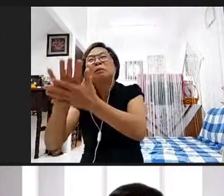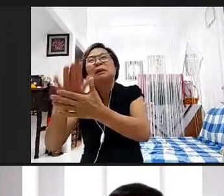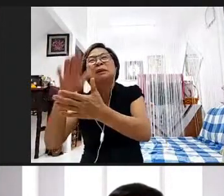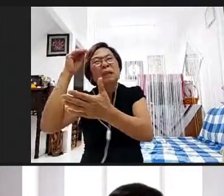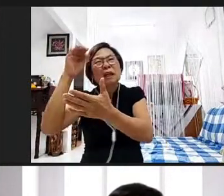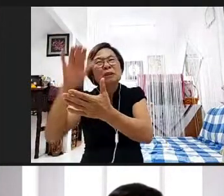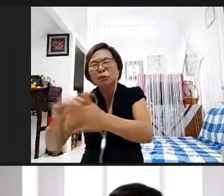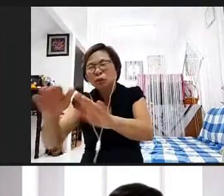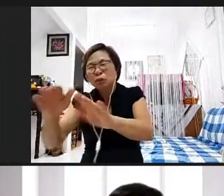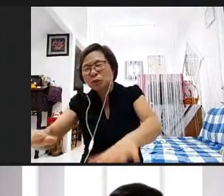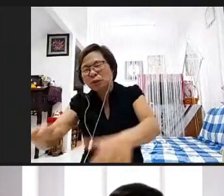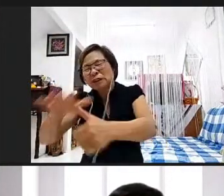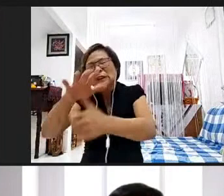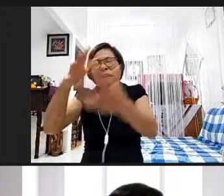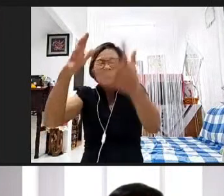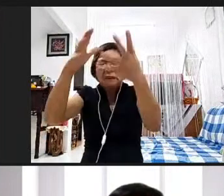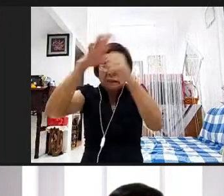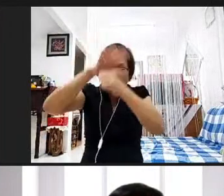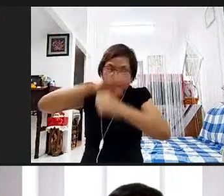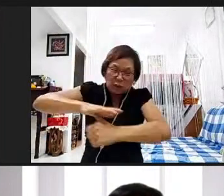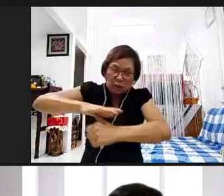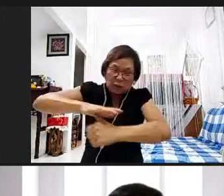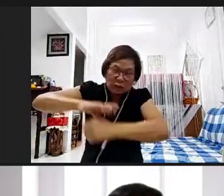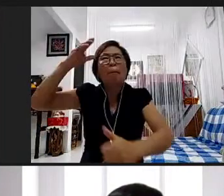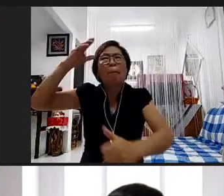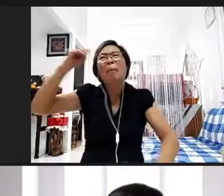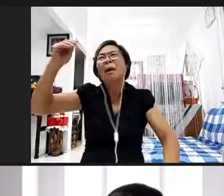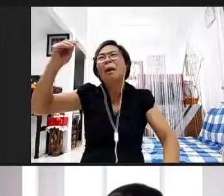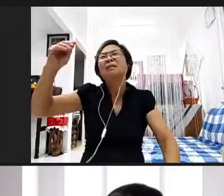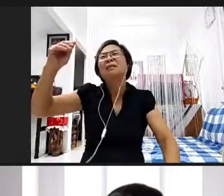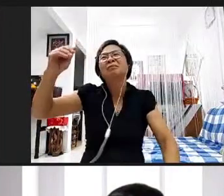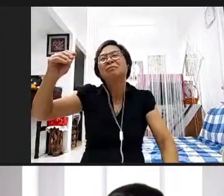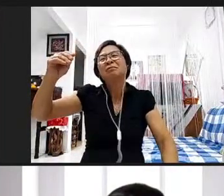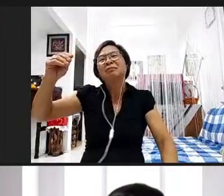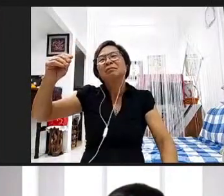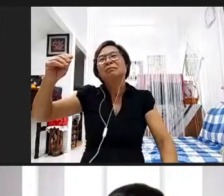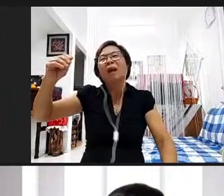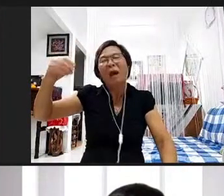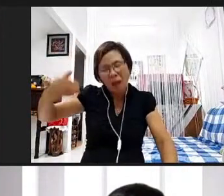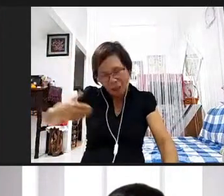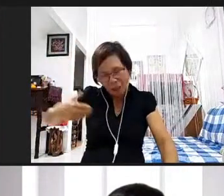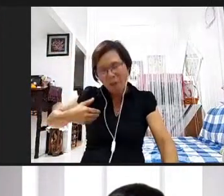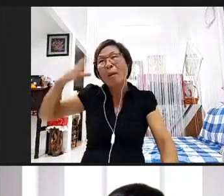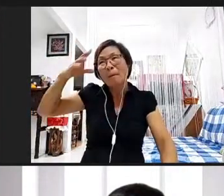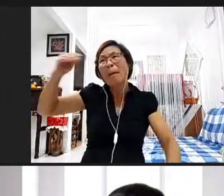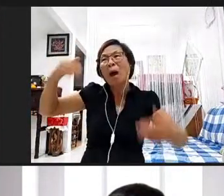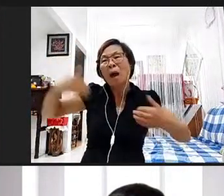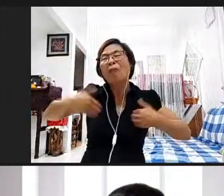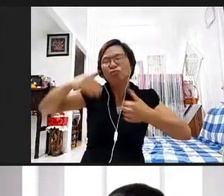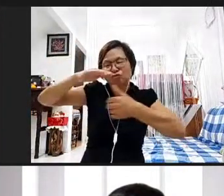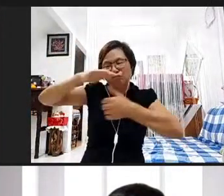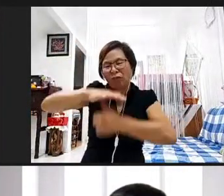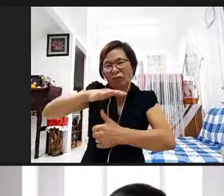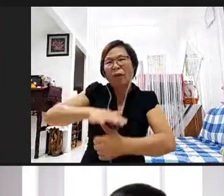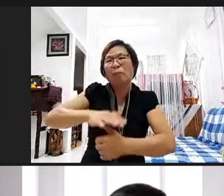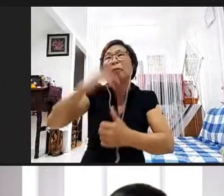kids. Men are not exempted from the stress as well, because